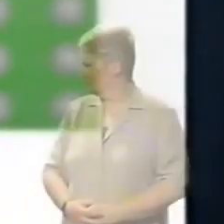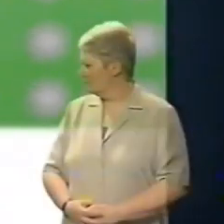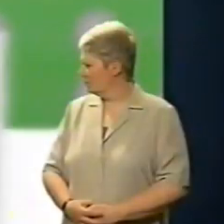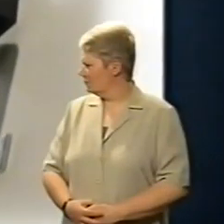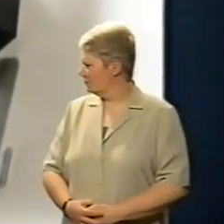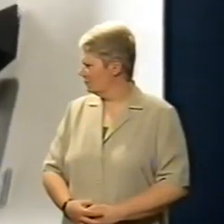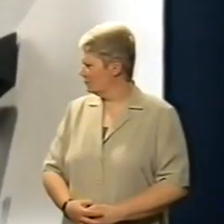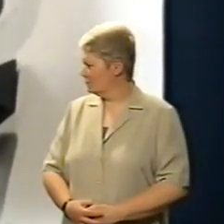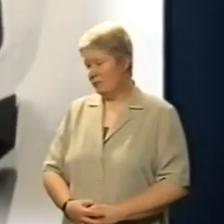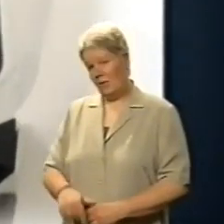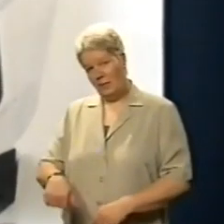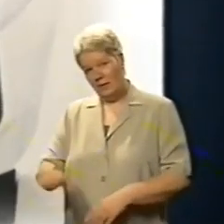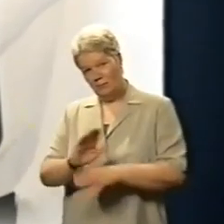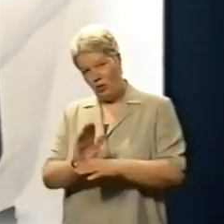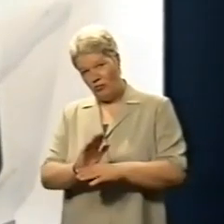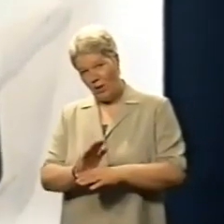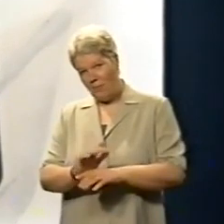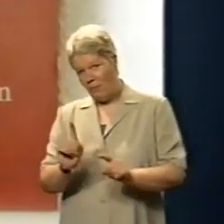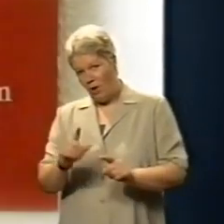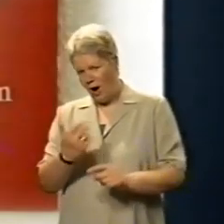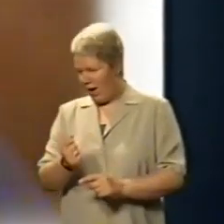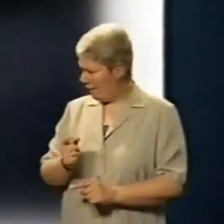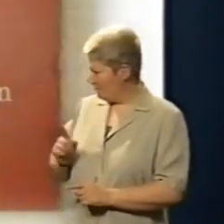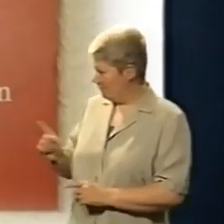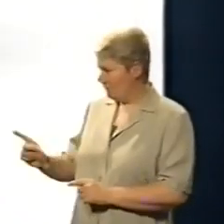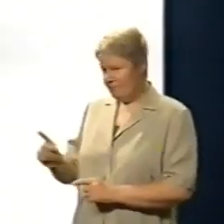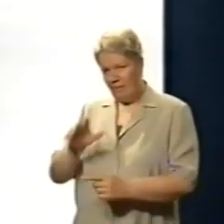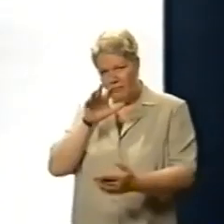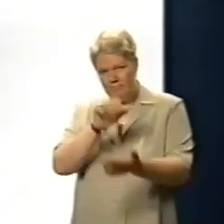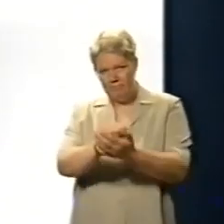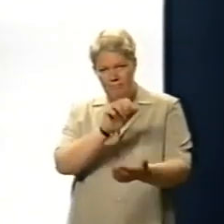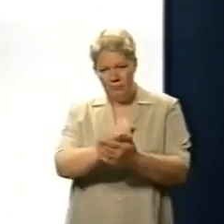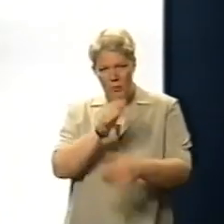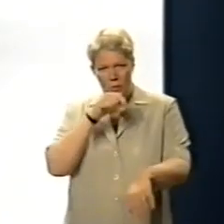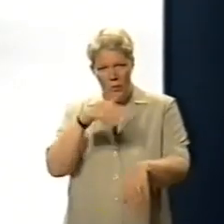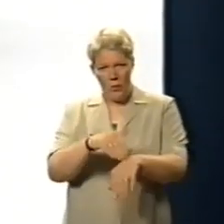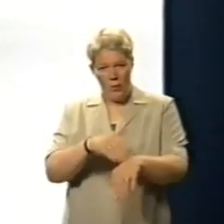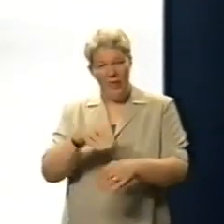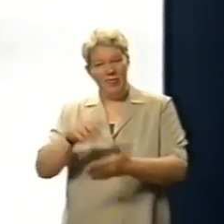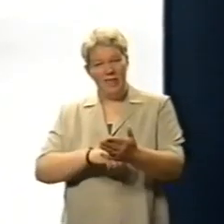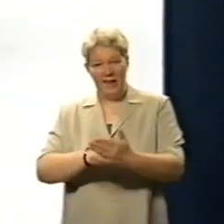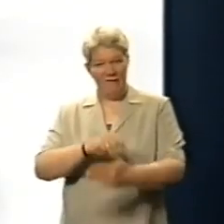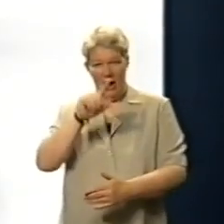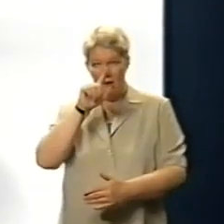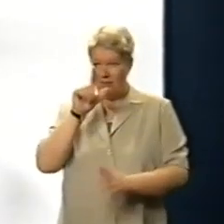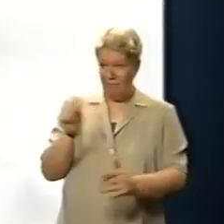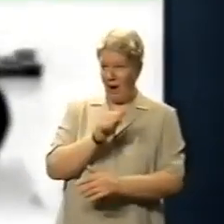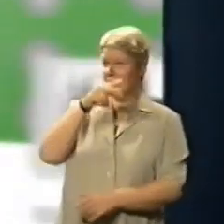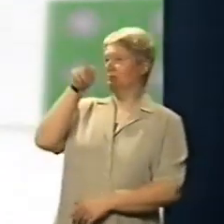On Tomorrow's World tonight, the new crime-busting surveillance camera thieves can't resist looking at.